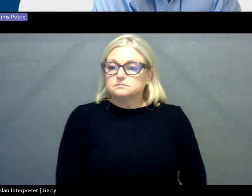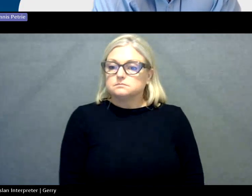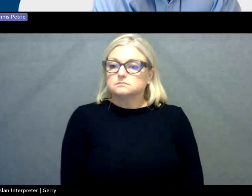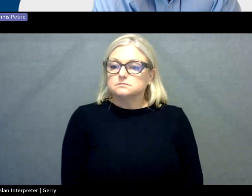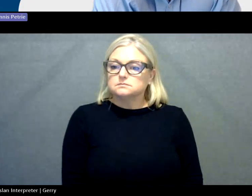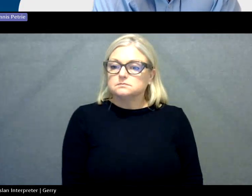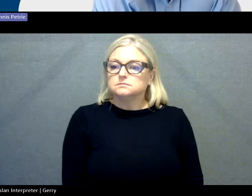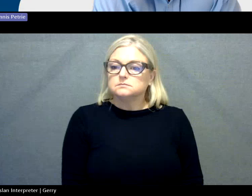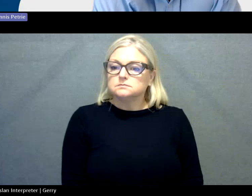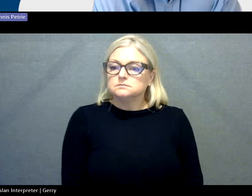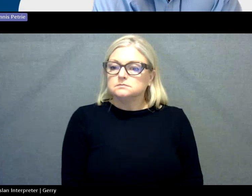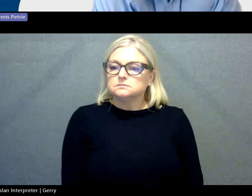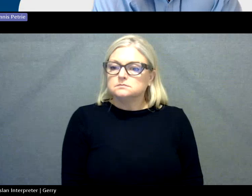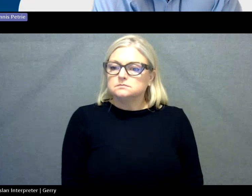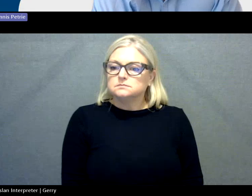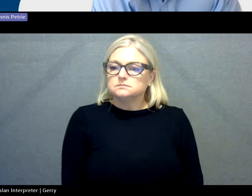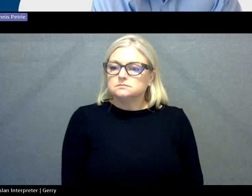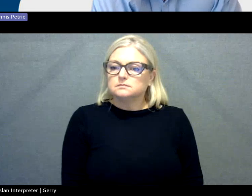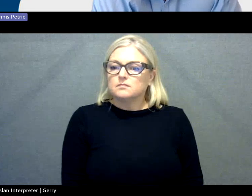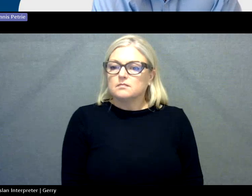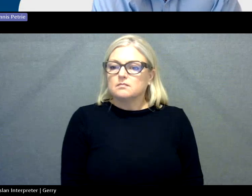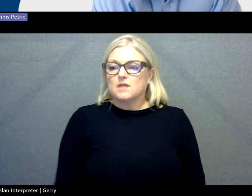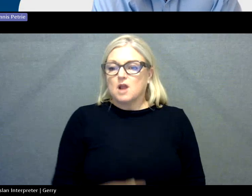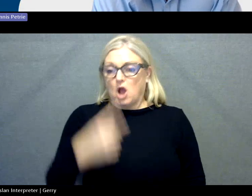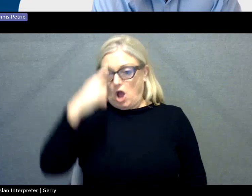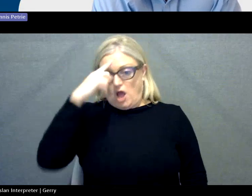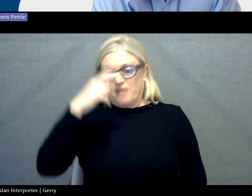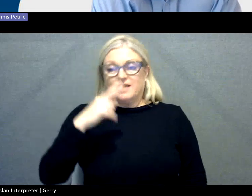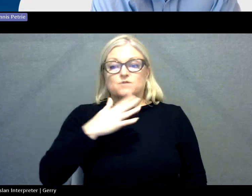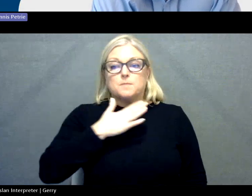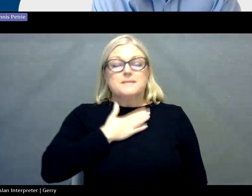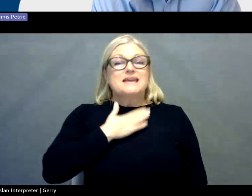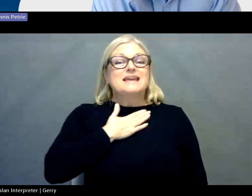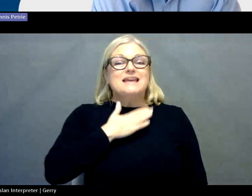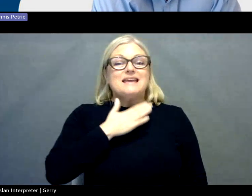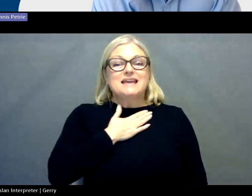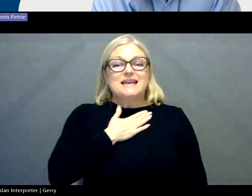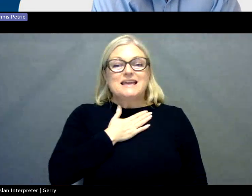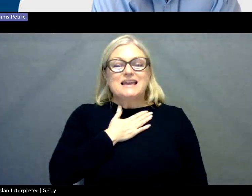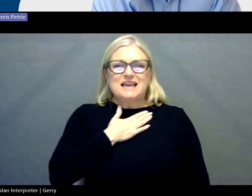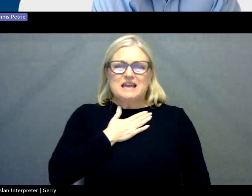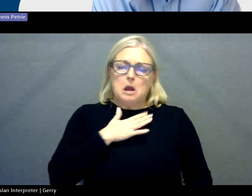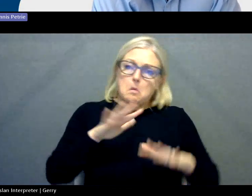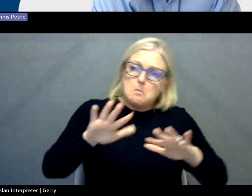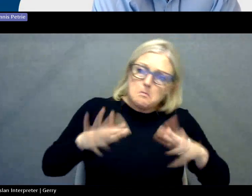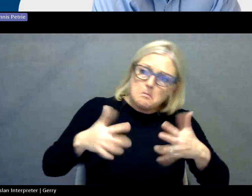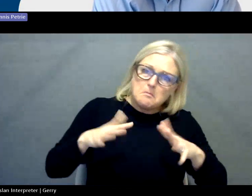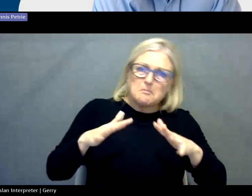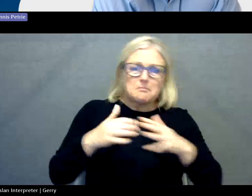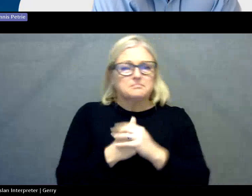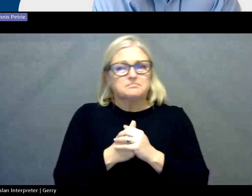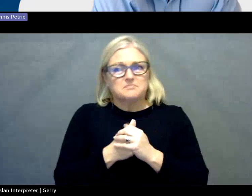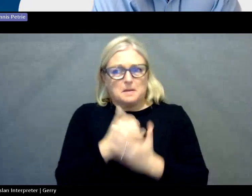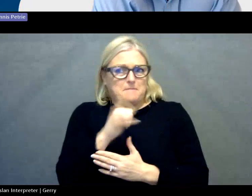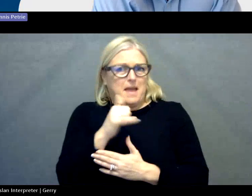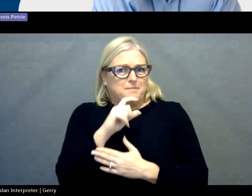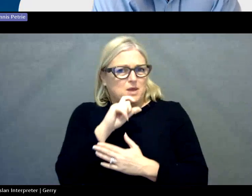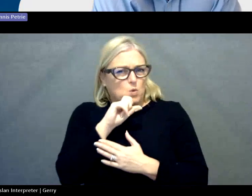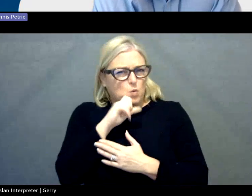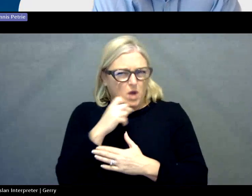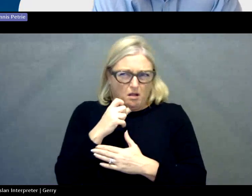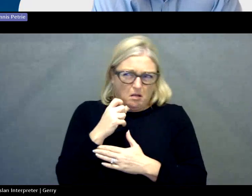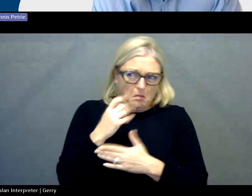I suppose, like, my initial response would probably be that it's going to partially do that in lots of cases. It's probably not going